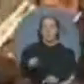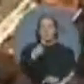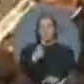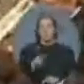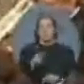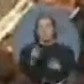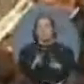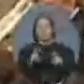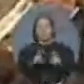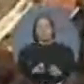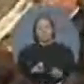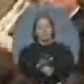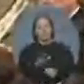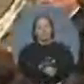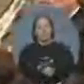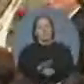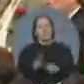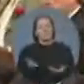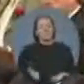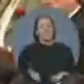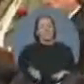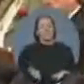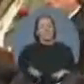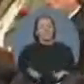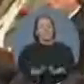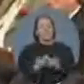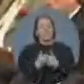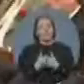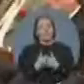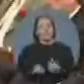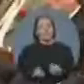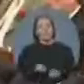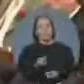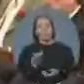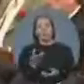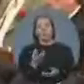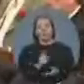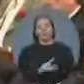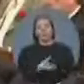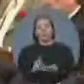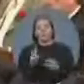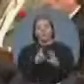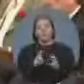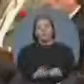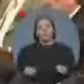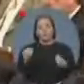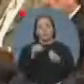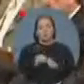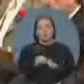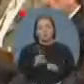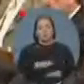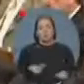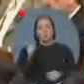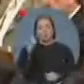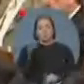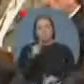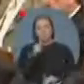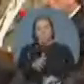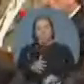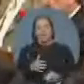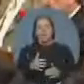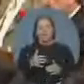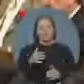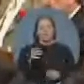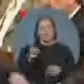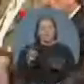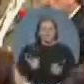tying up a committee with weeks more research. Mr. Speaker, our children, our mothers, our fathers, everybody needs better safety. They're preventing